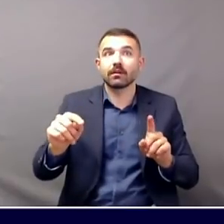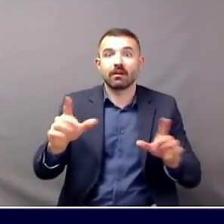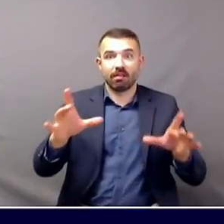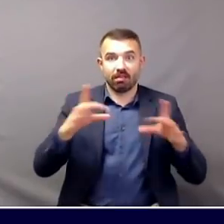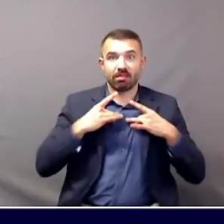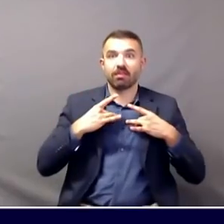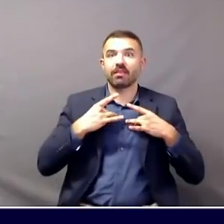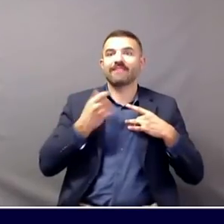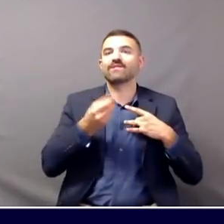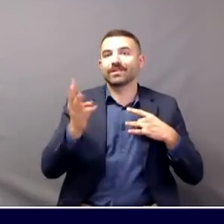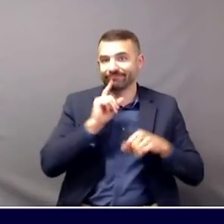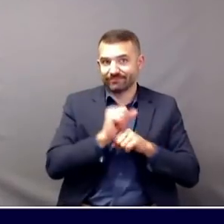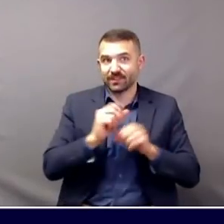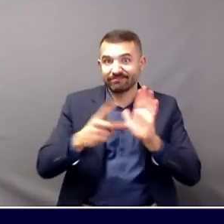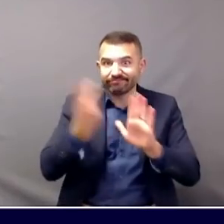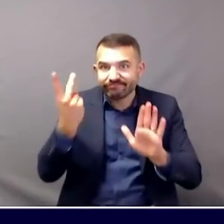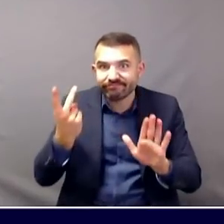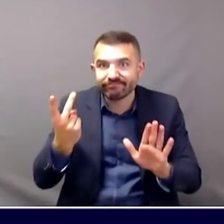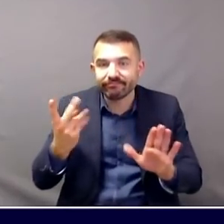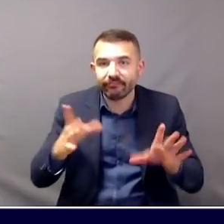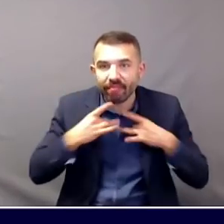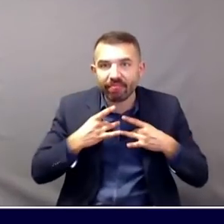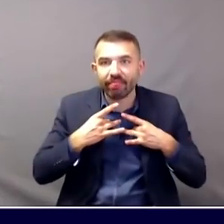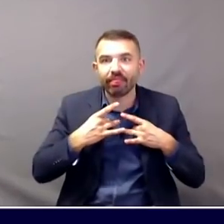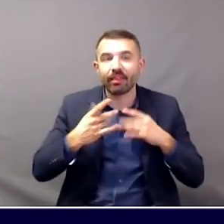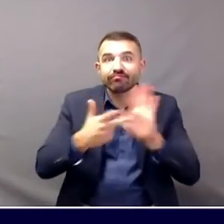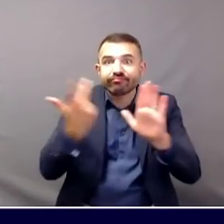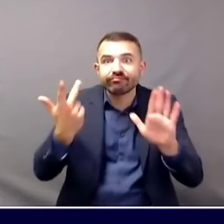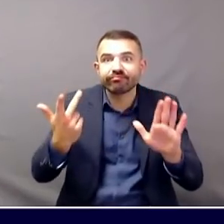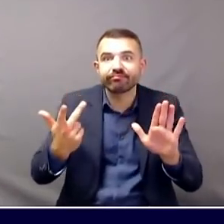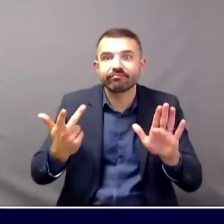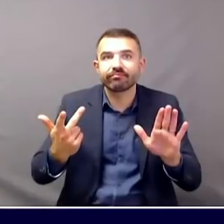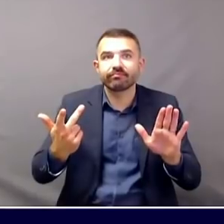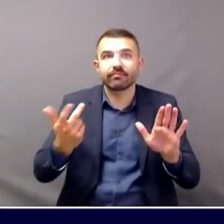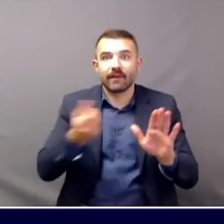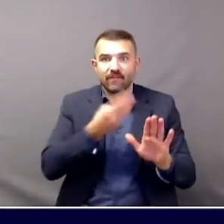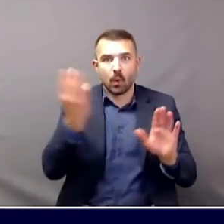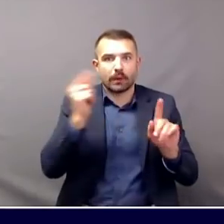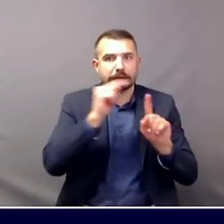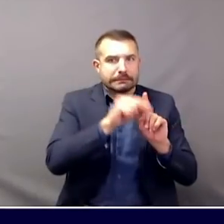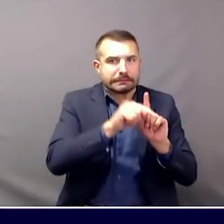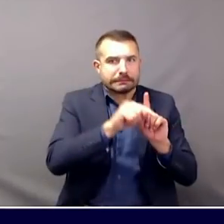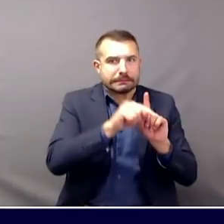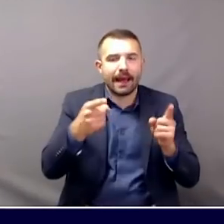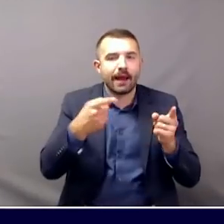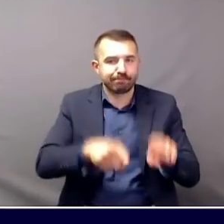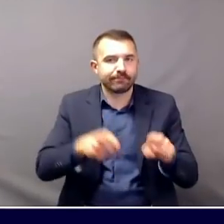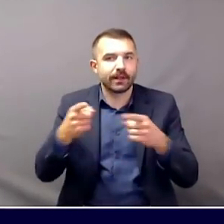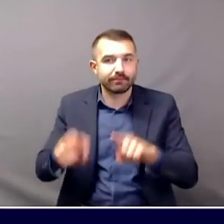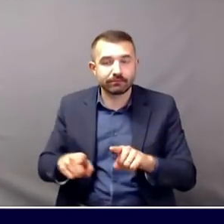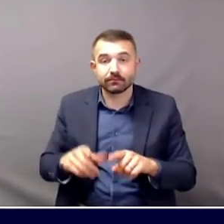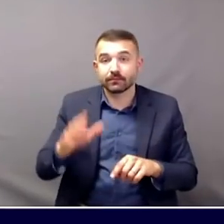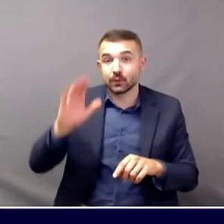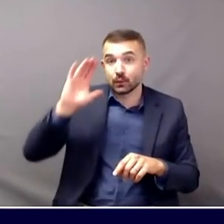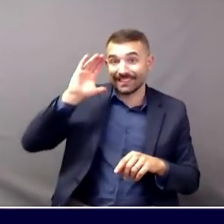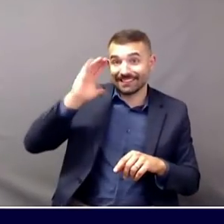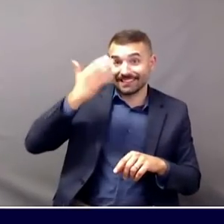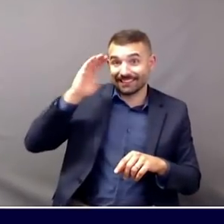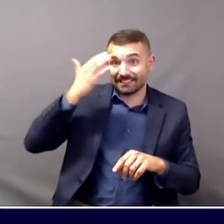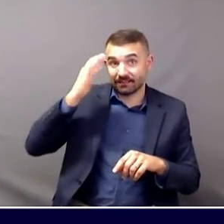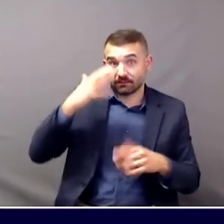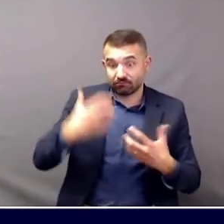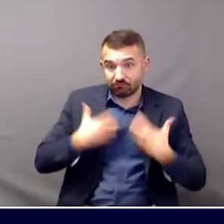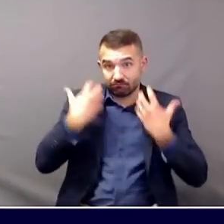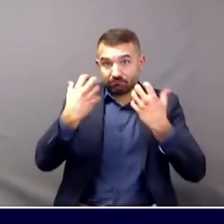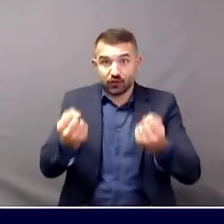allow themselves to have the virus hitch a ride with them. It doesn't appear to be. The reason I say that is that if the numbers of individuals